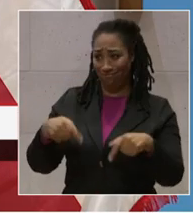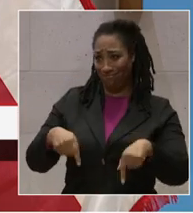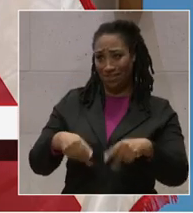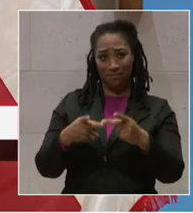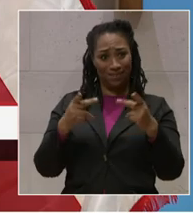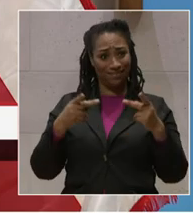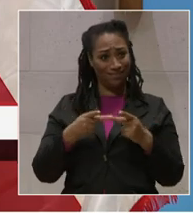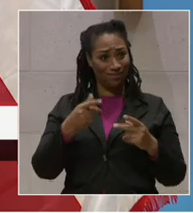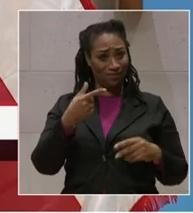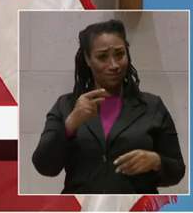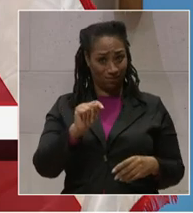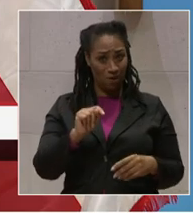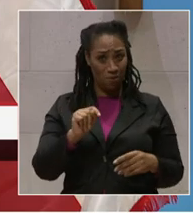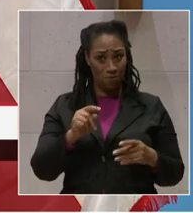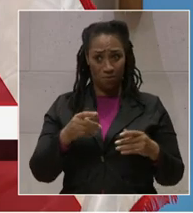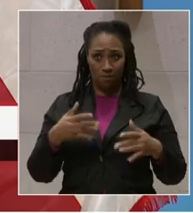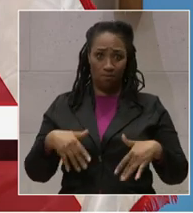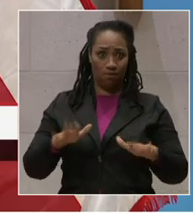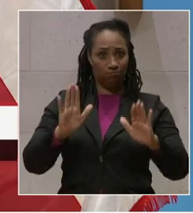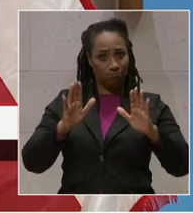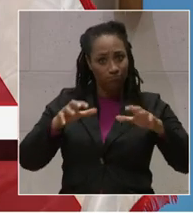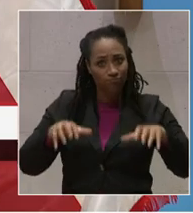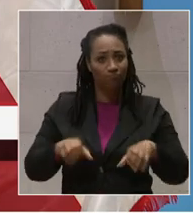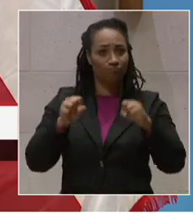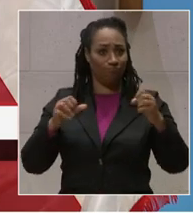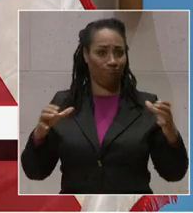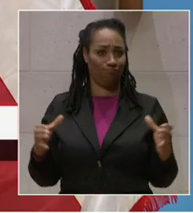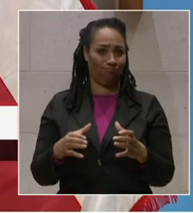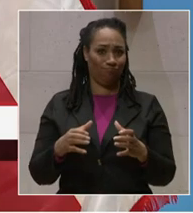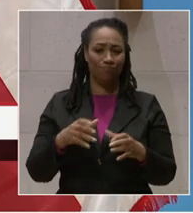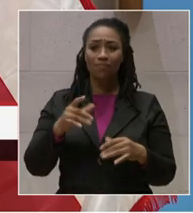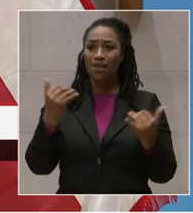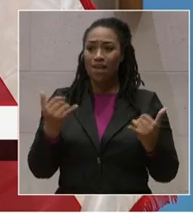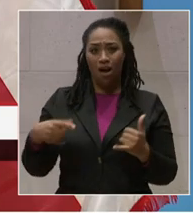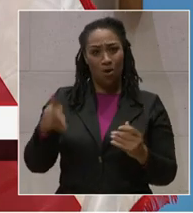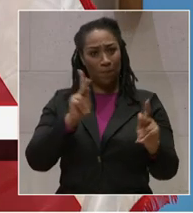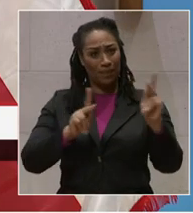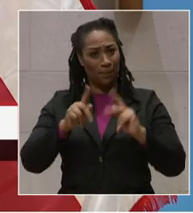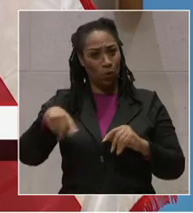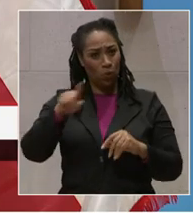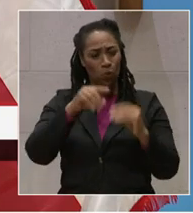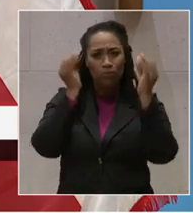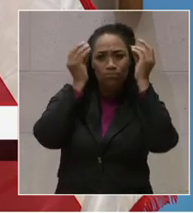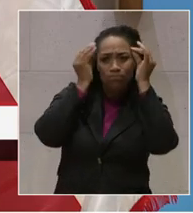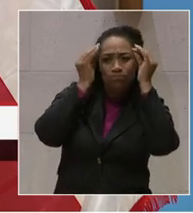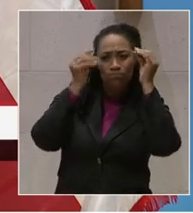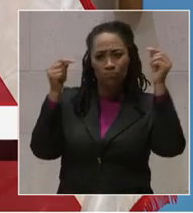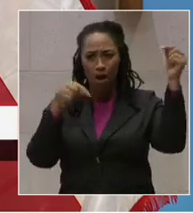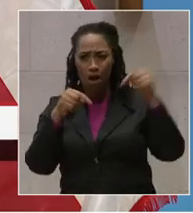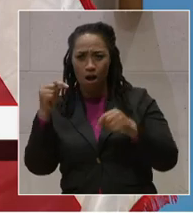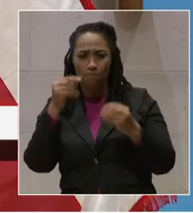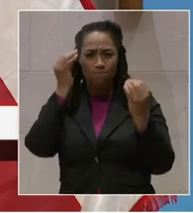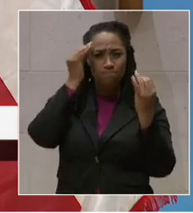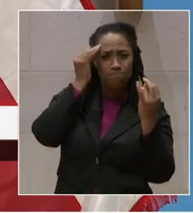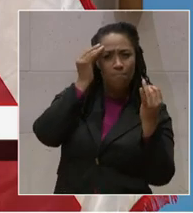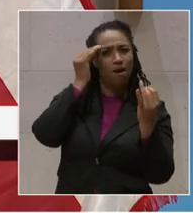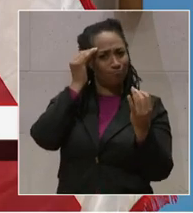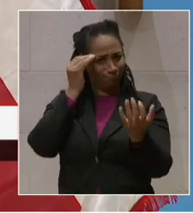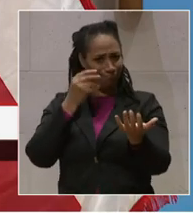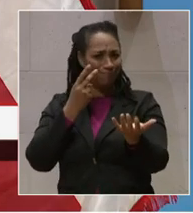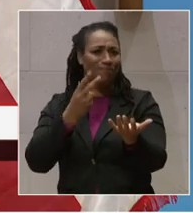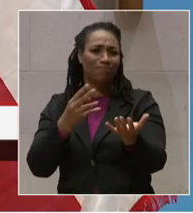and connections that they bring to this convening. Alongside NLC staff, you've met Mike and